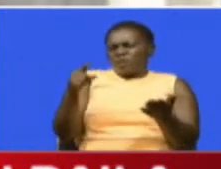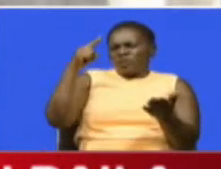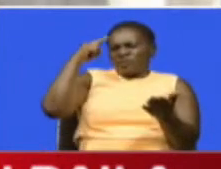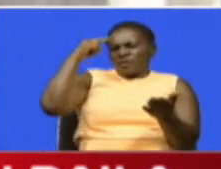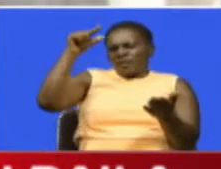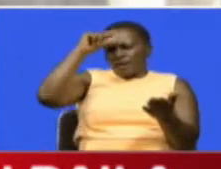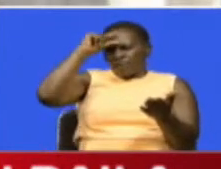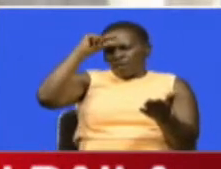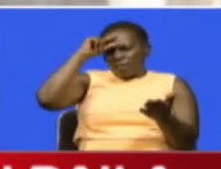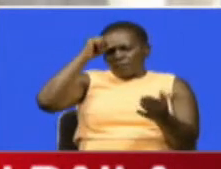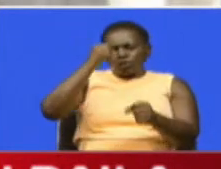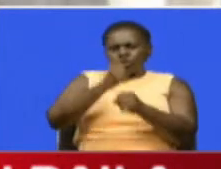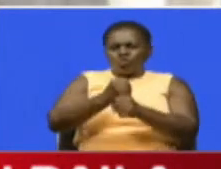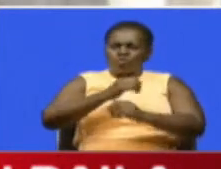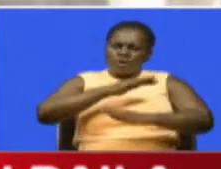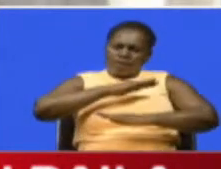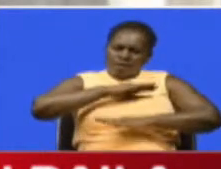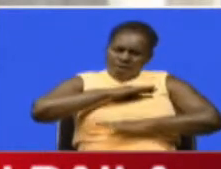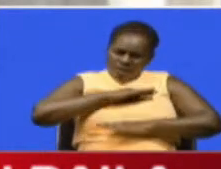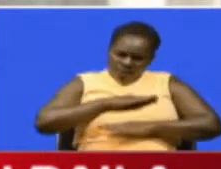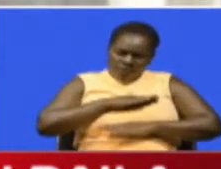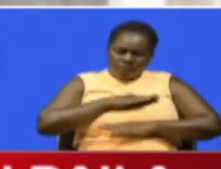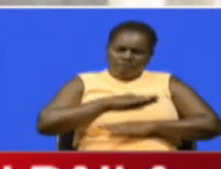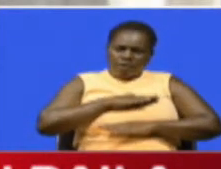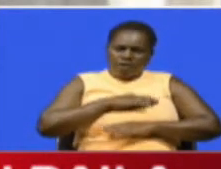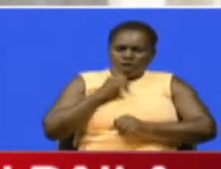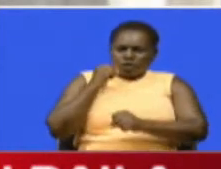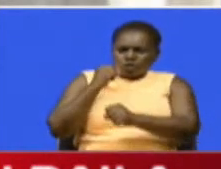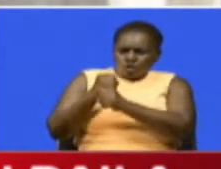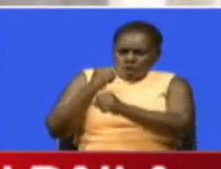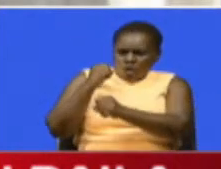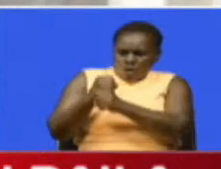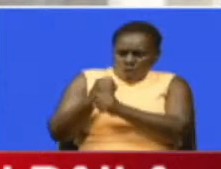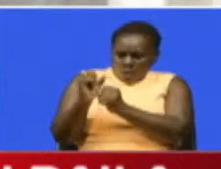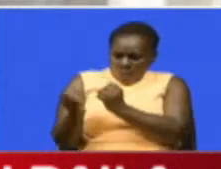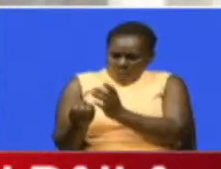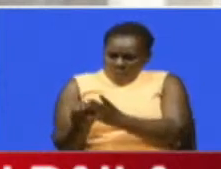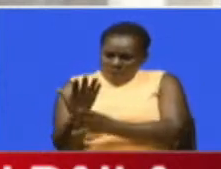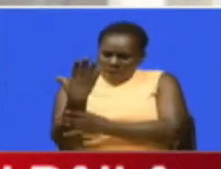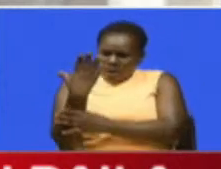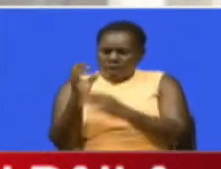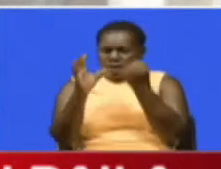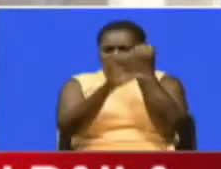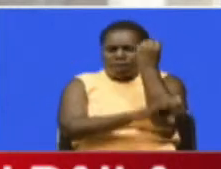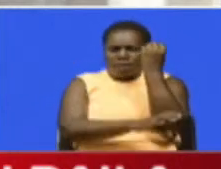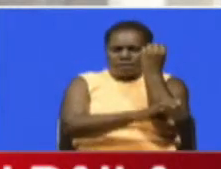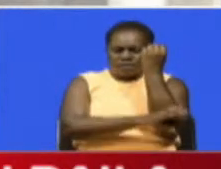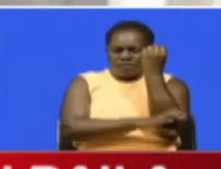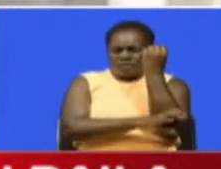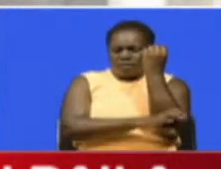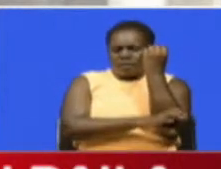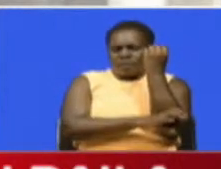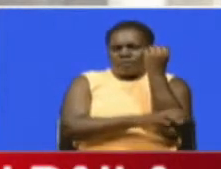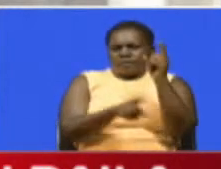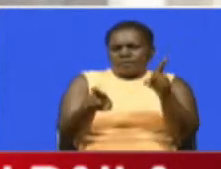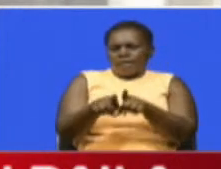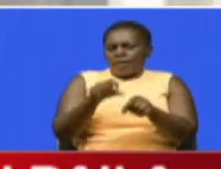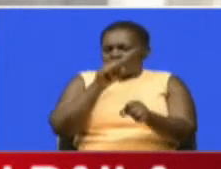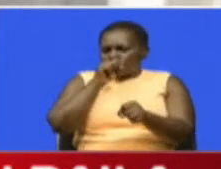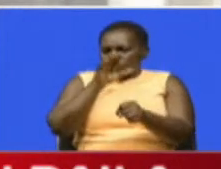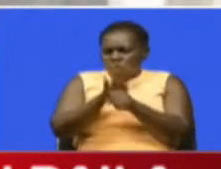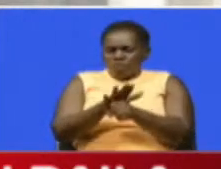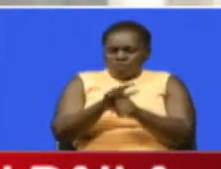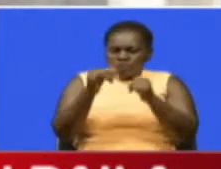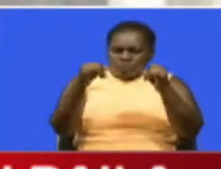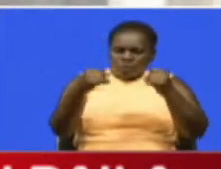think the government has done enough in terms of job creation in this country and in fulfilling the promises